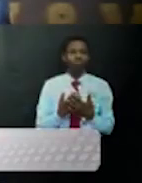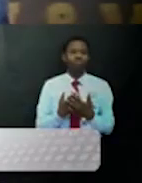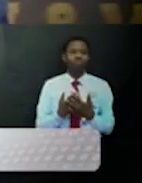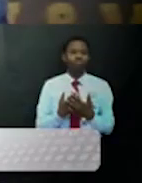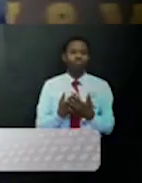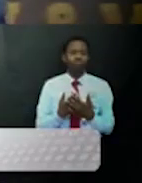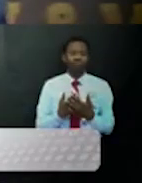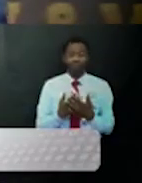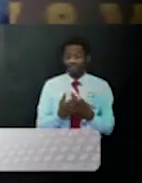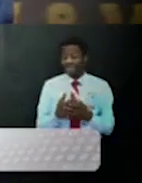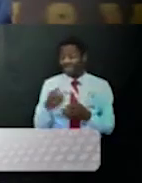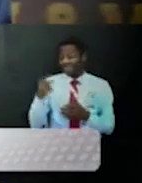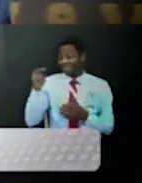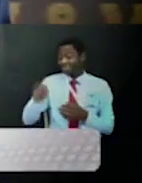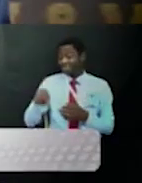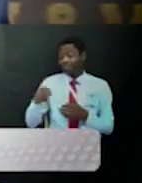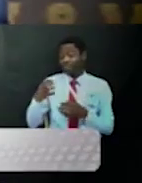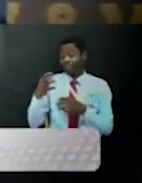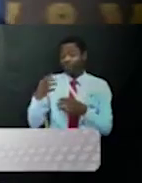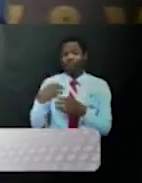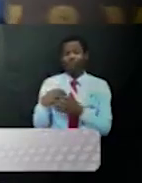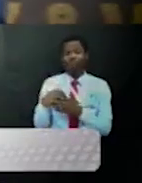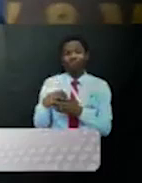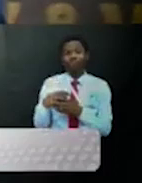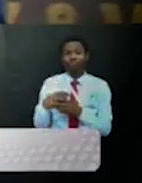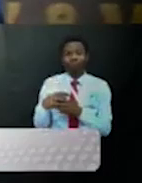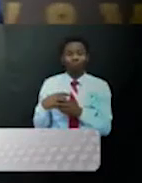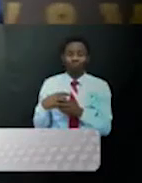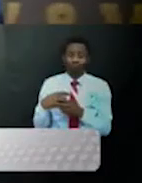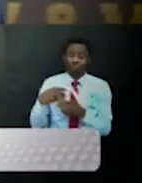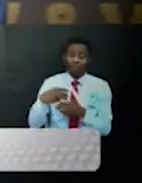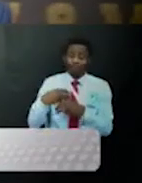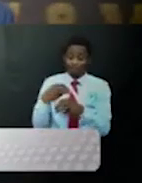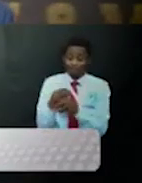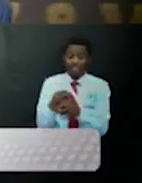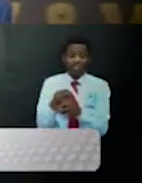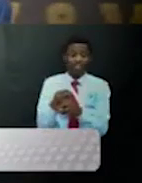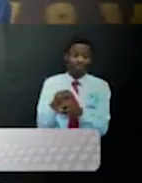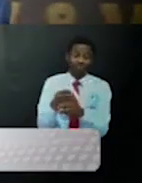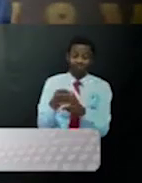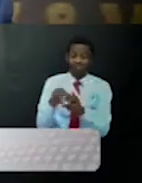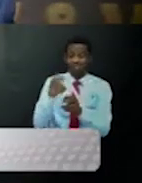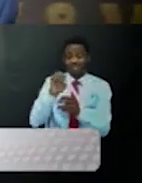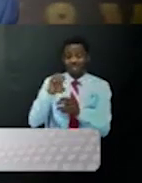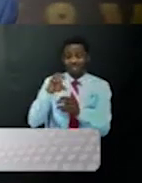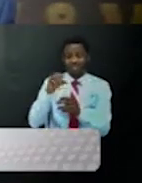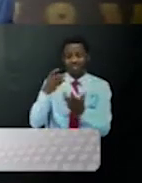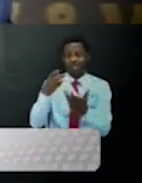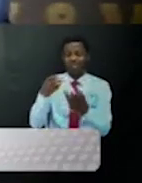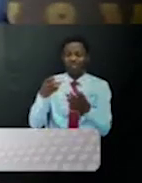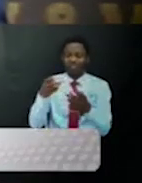The need to strengthen the rear echelon is clearly pictured in the case of David